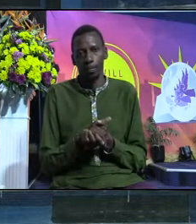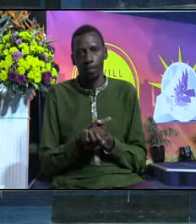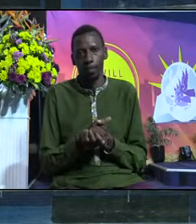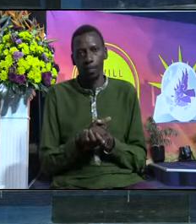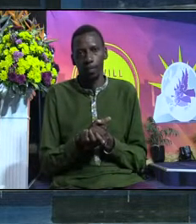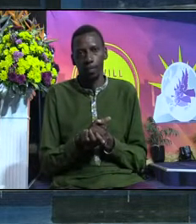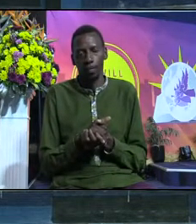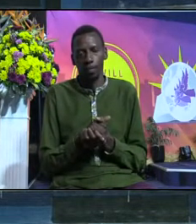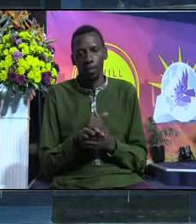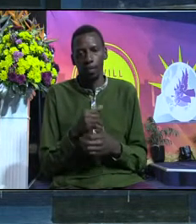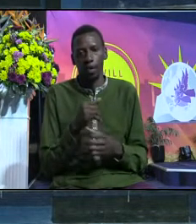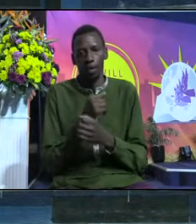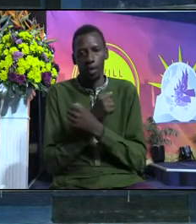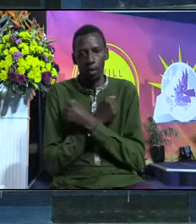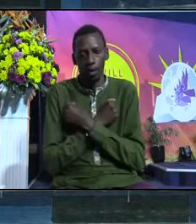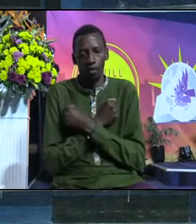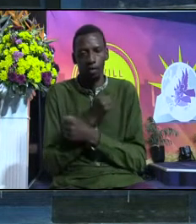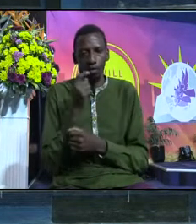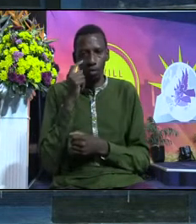Love at home.